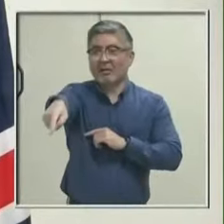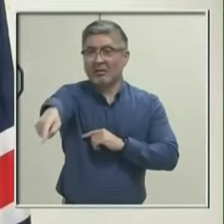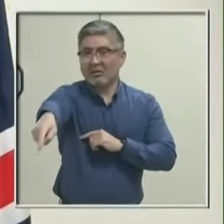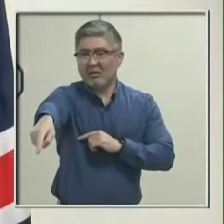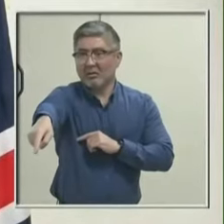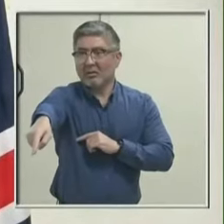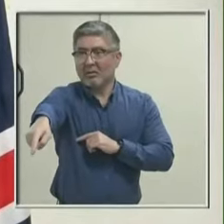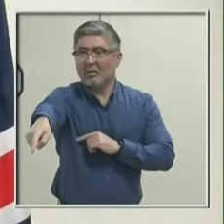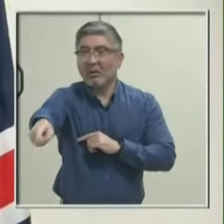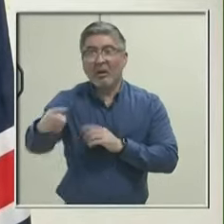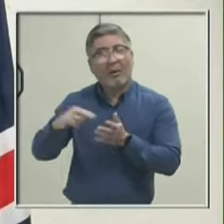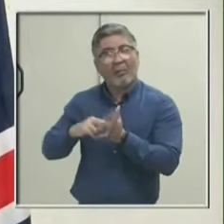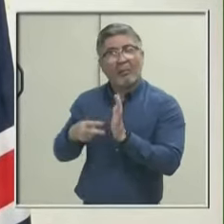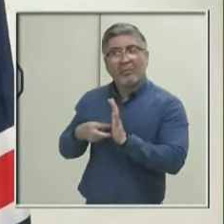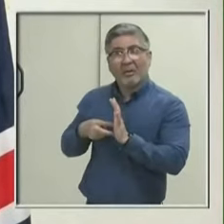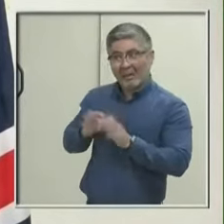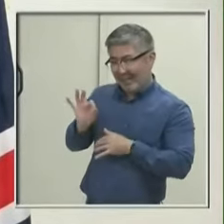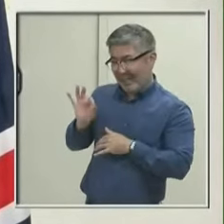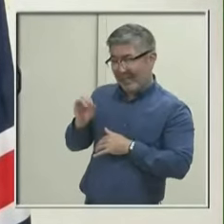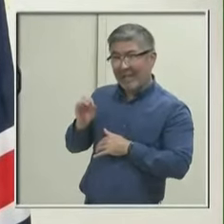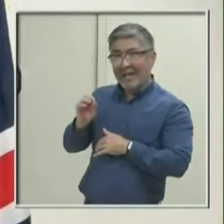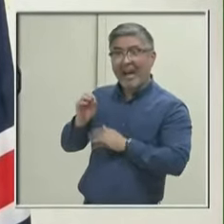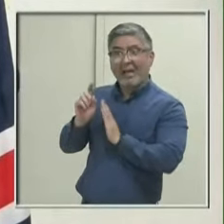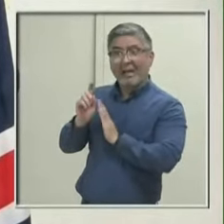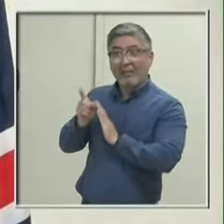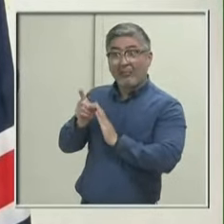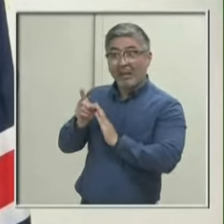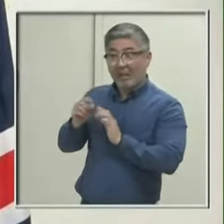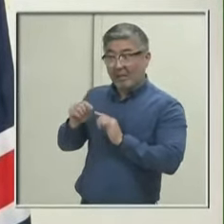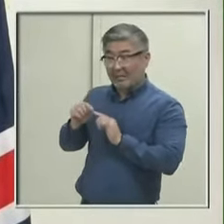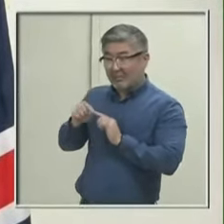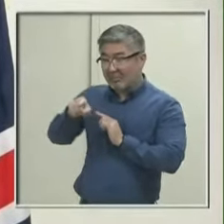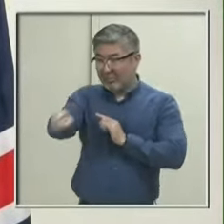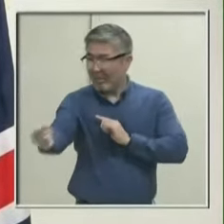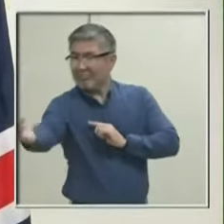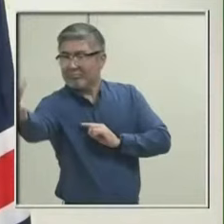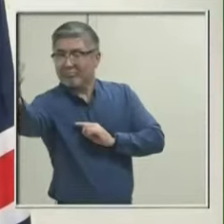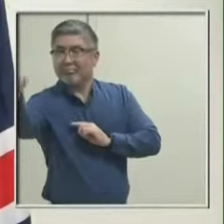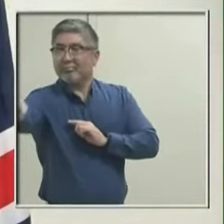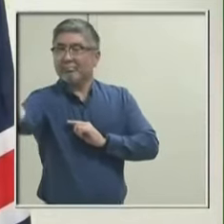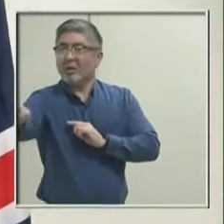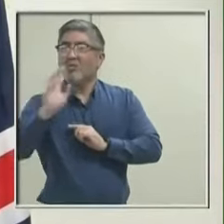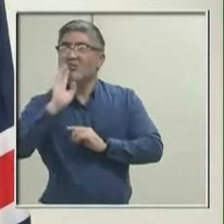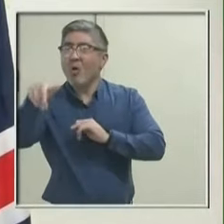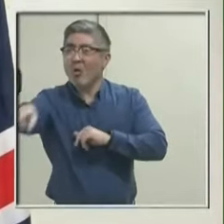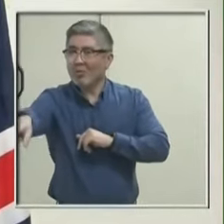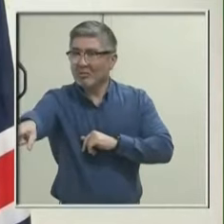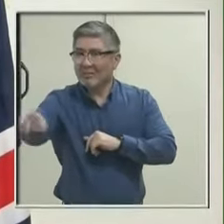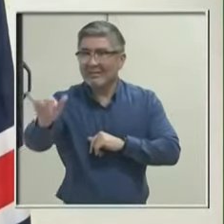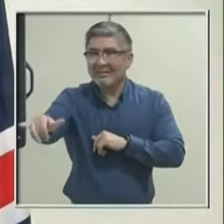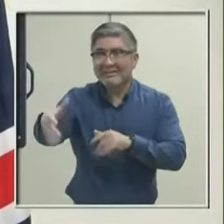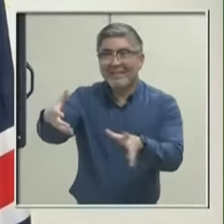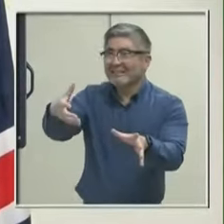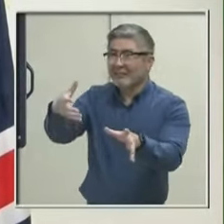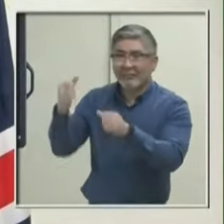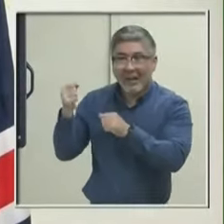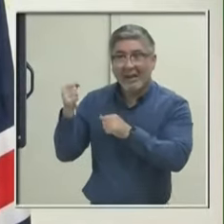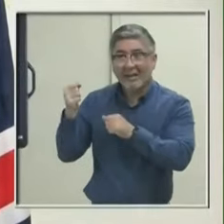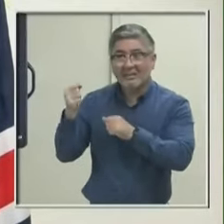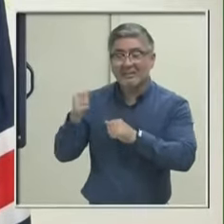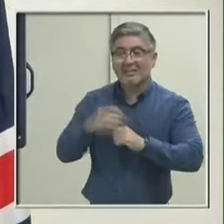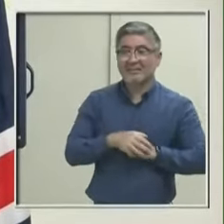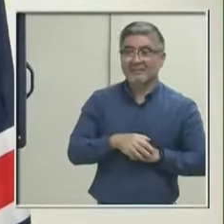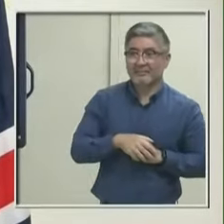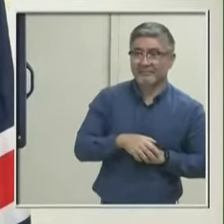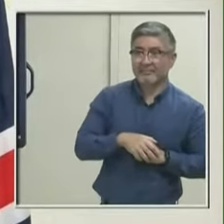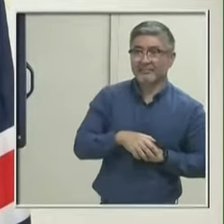over a mile in about 90 minutes is incredibly fast. And you'll also see areas that burned and